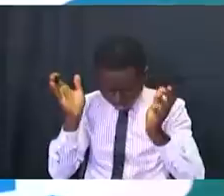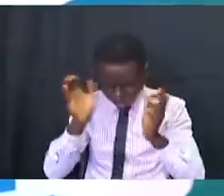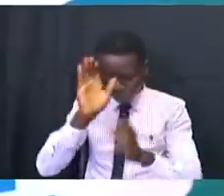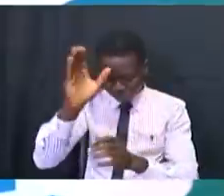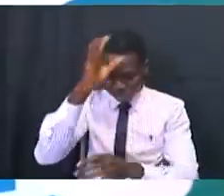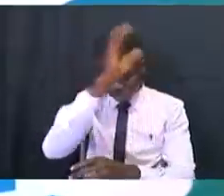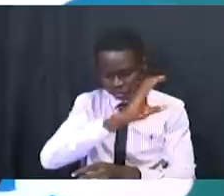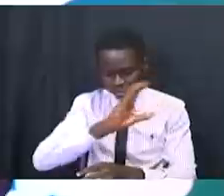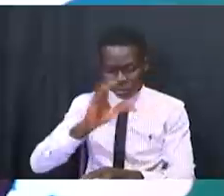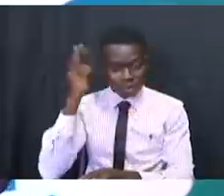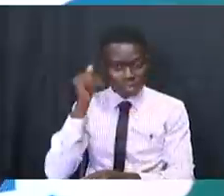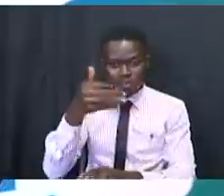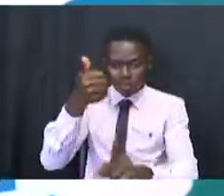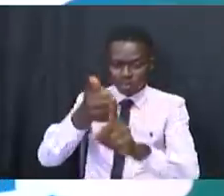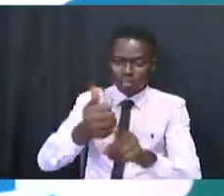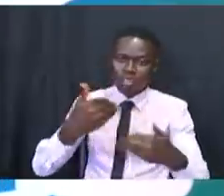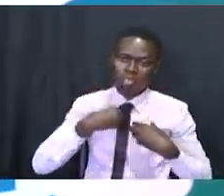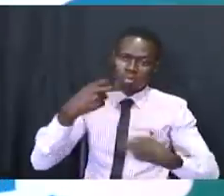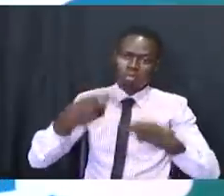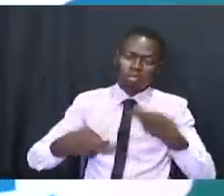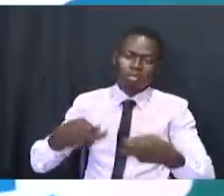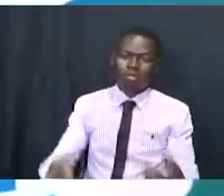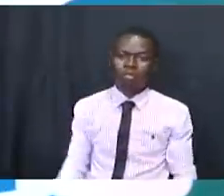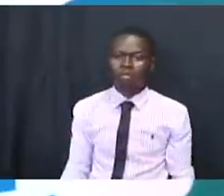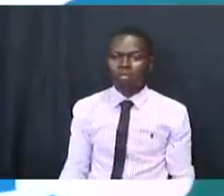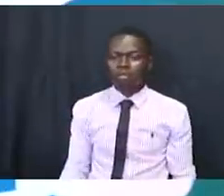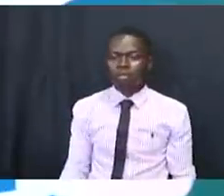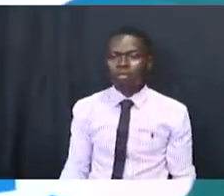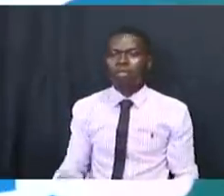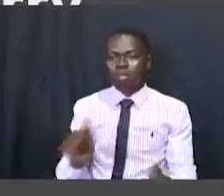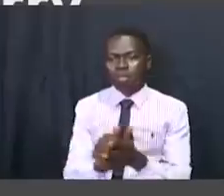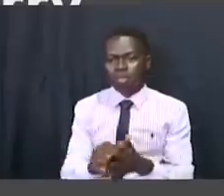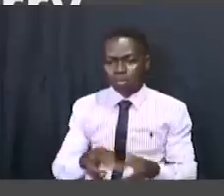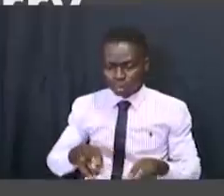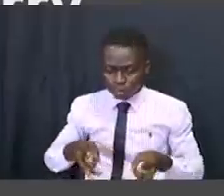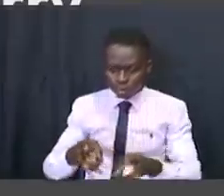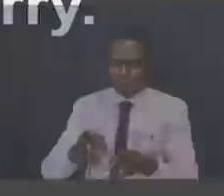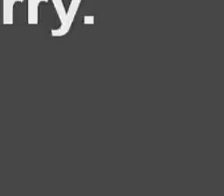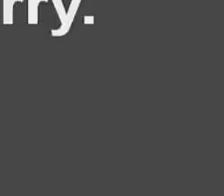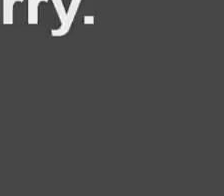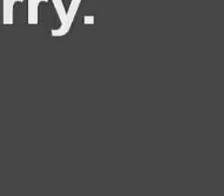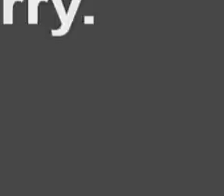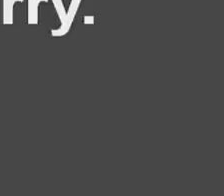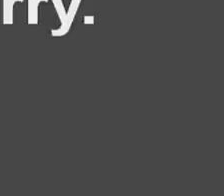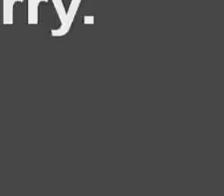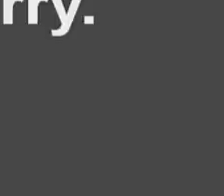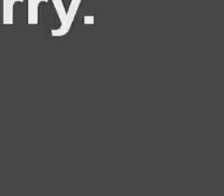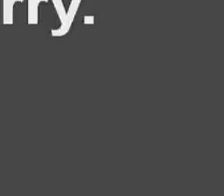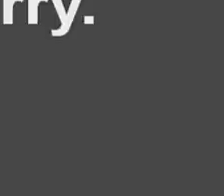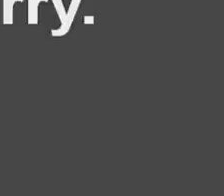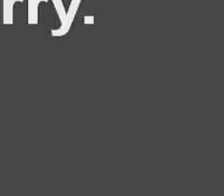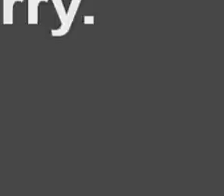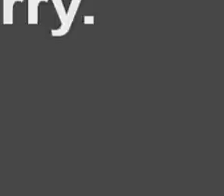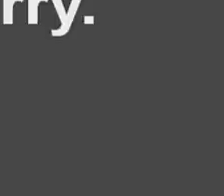We all have our own crosses or suffering we carry. That is the way our master led. And as servants,